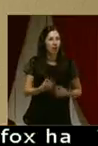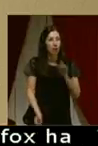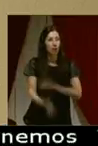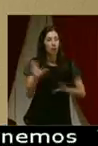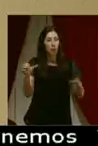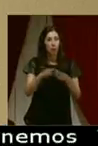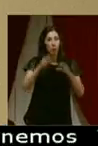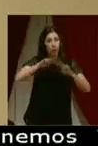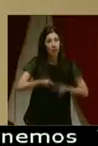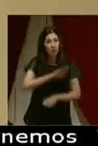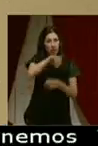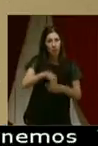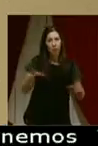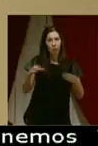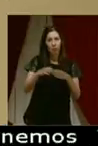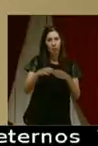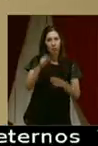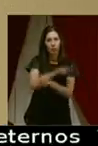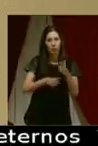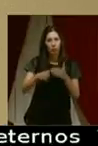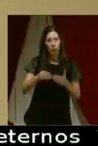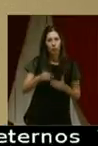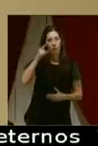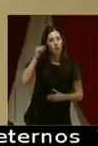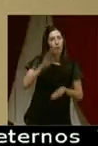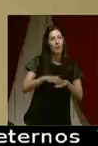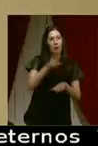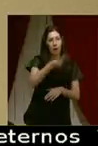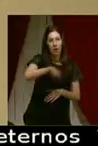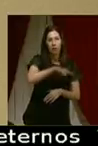disabled people do? Should we do a research group